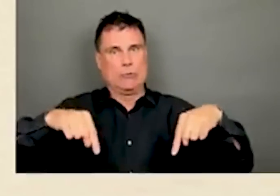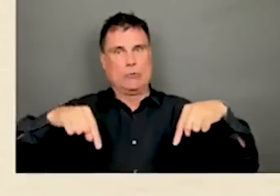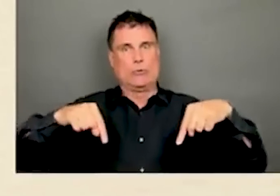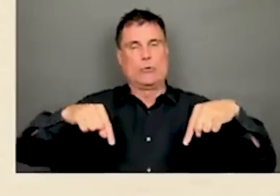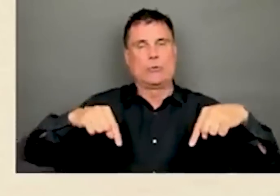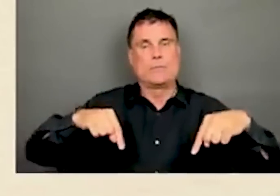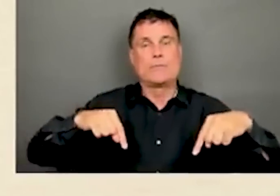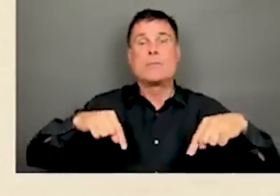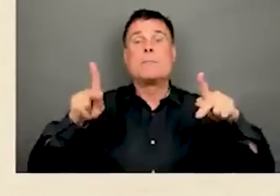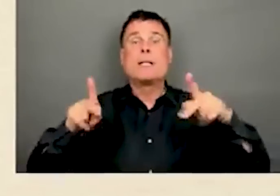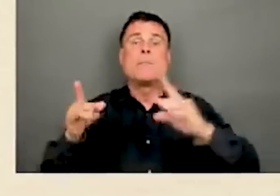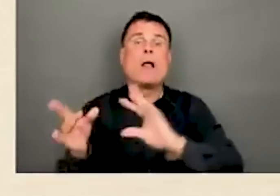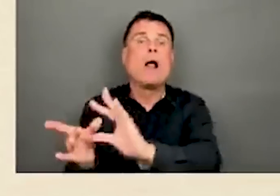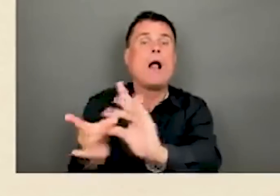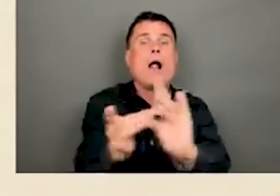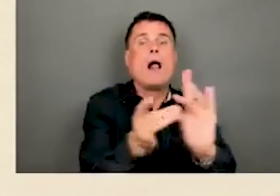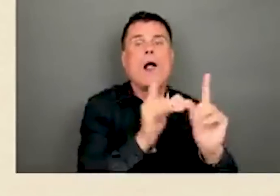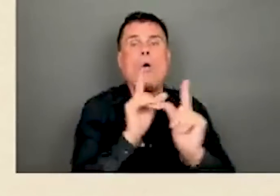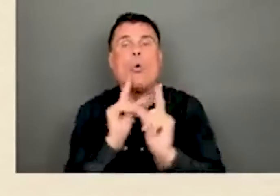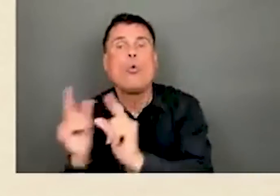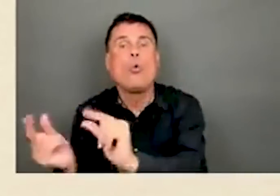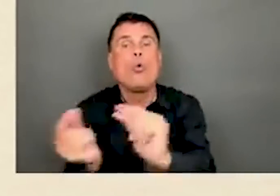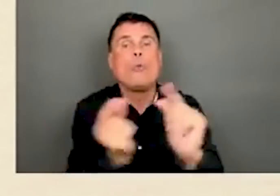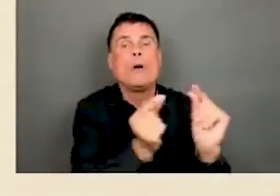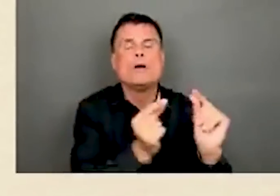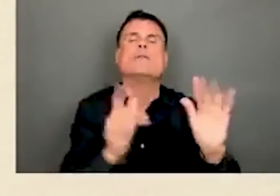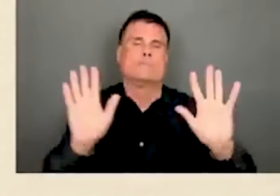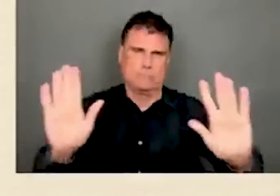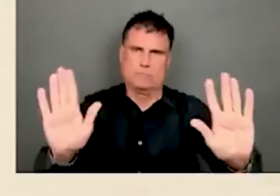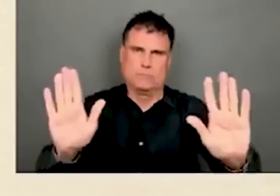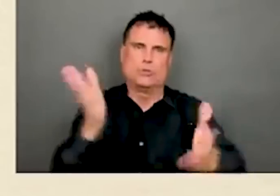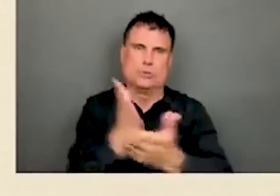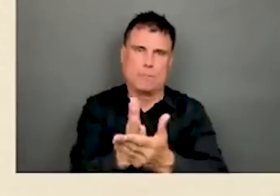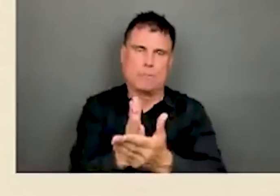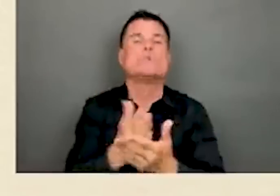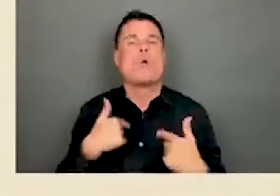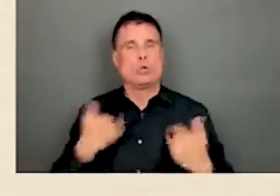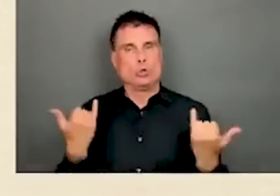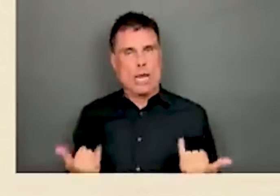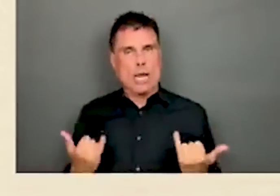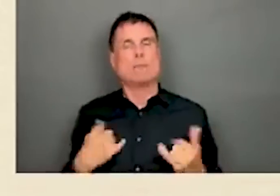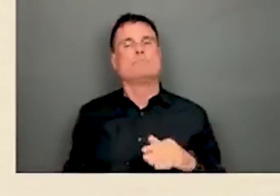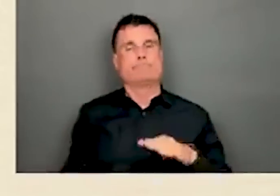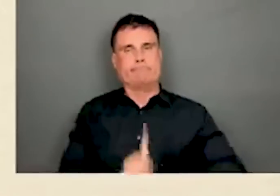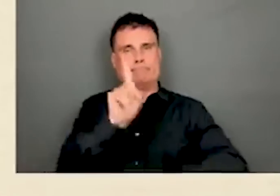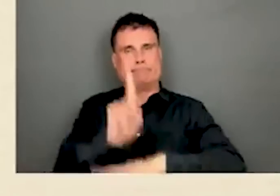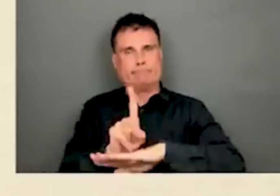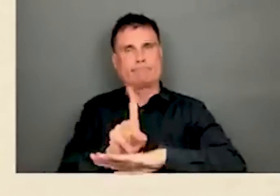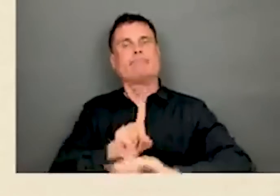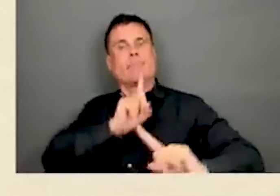so we could get back to the real issues, which are the needs of British Columbians. Les Lane, Times columnist.